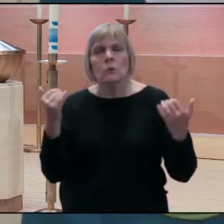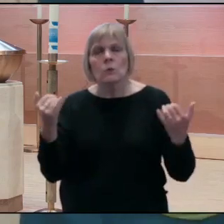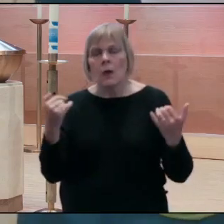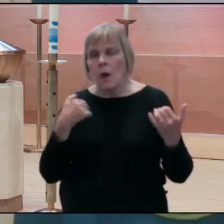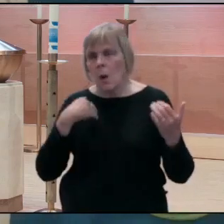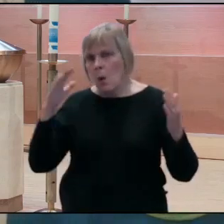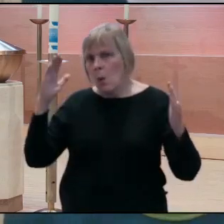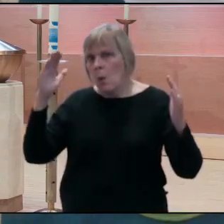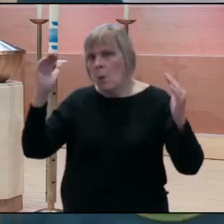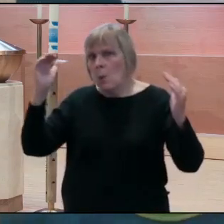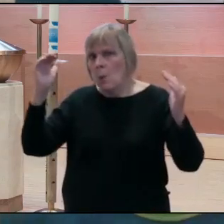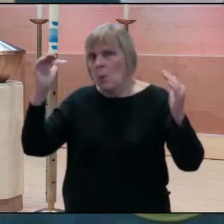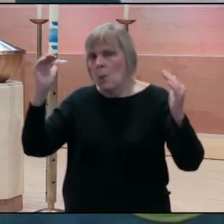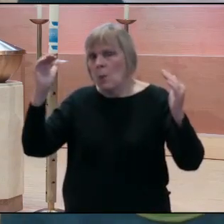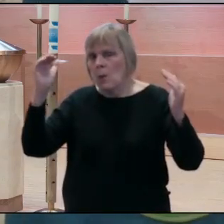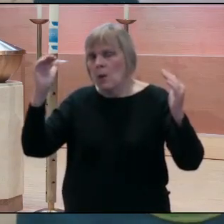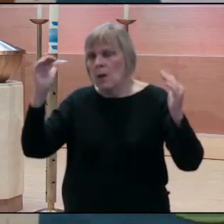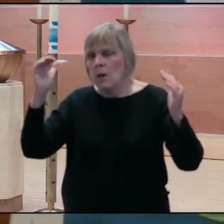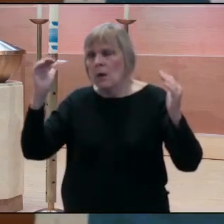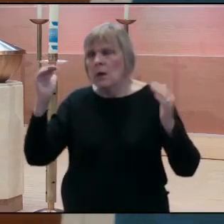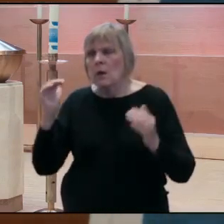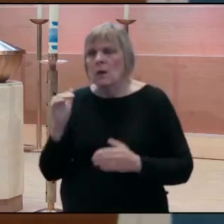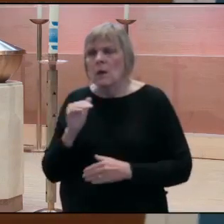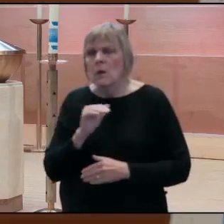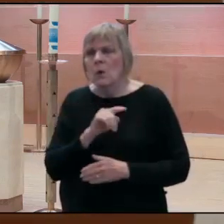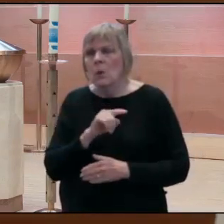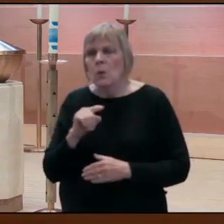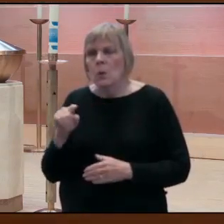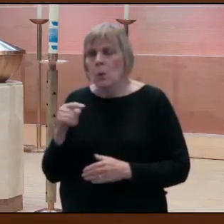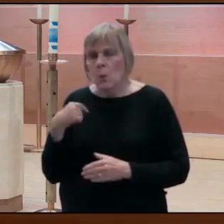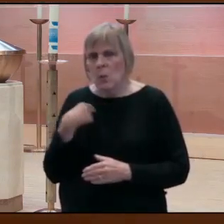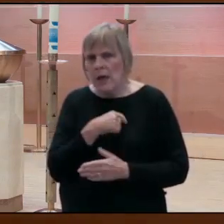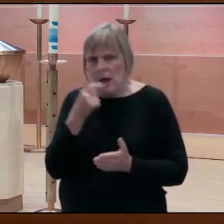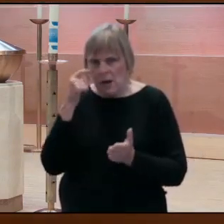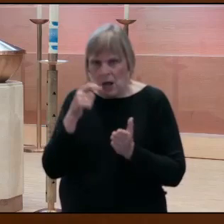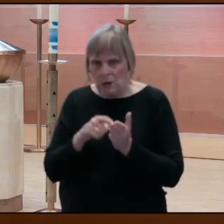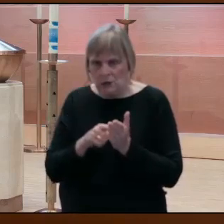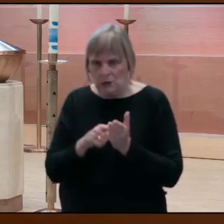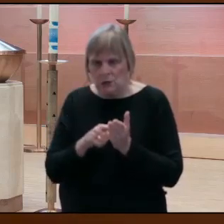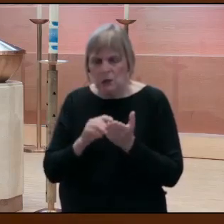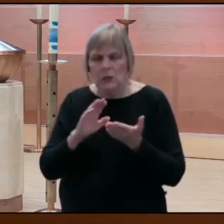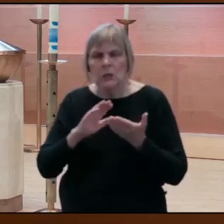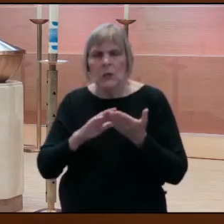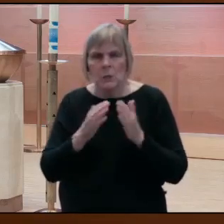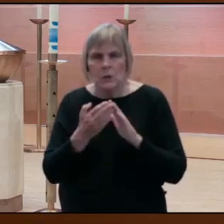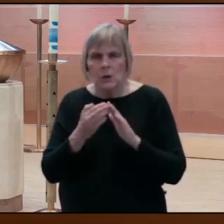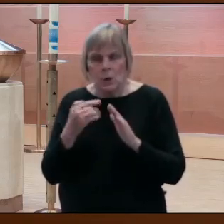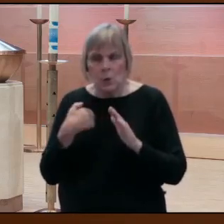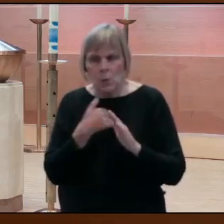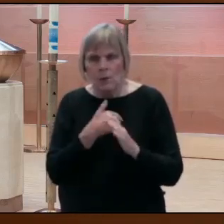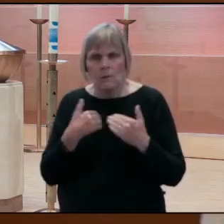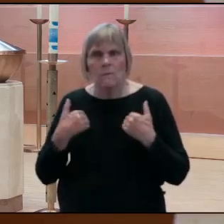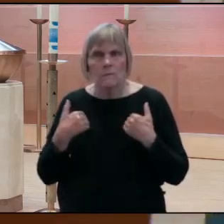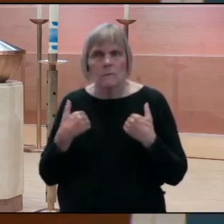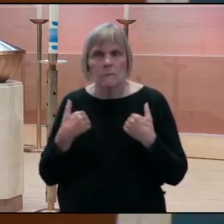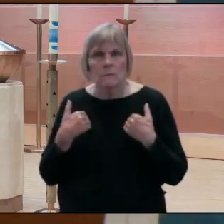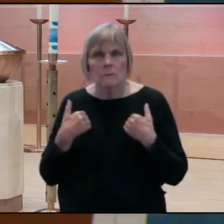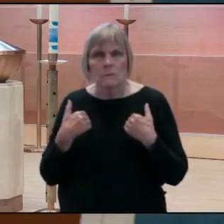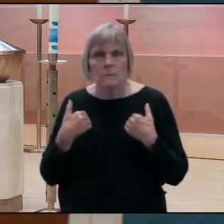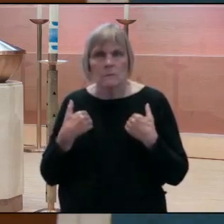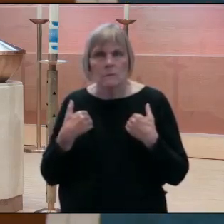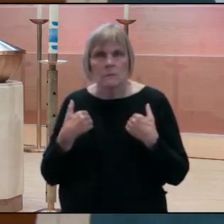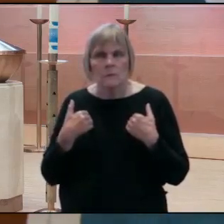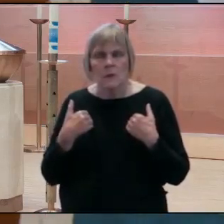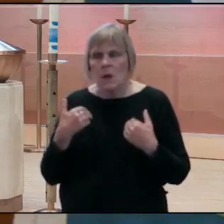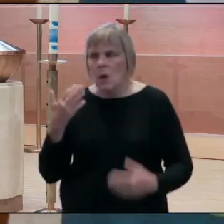today is that, one, we would acknowledge that yearning for community each one of us has. Two,